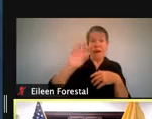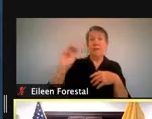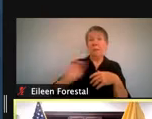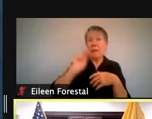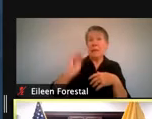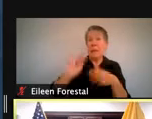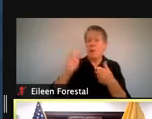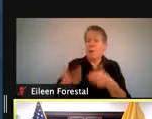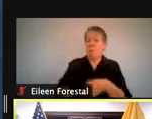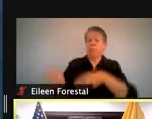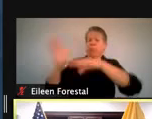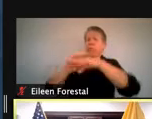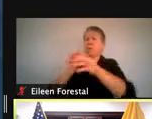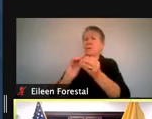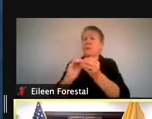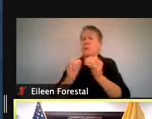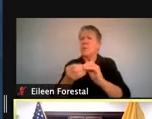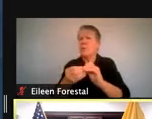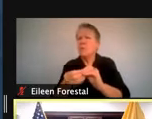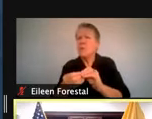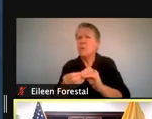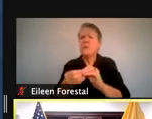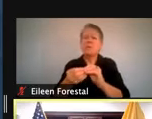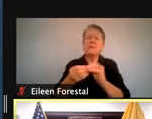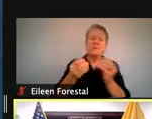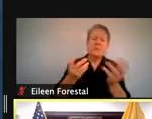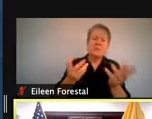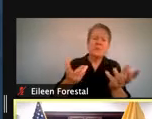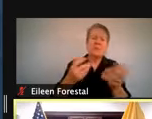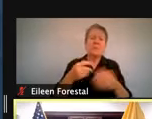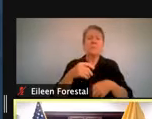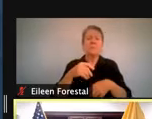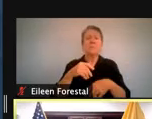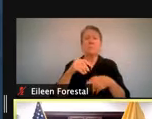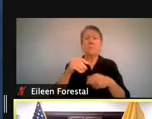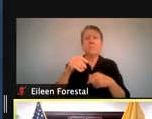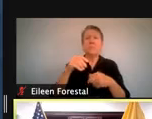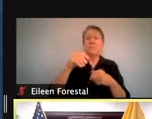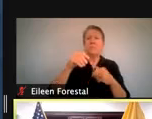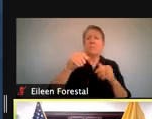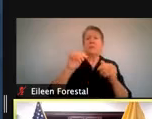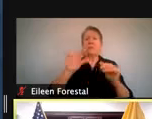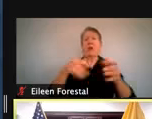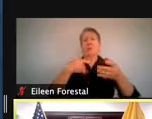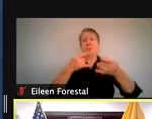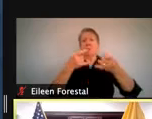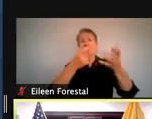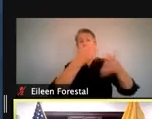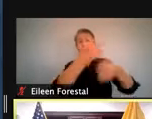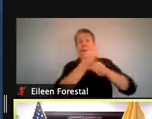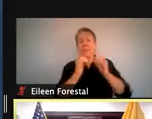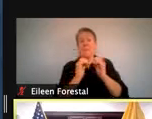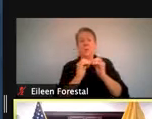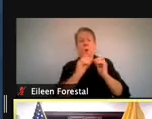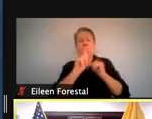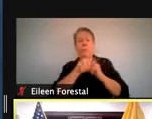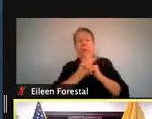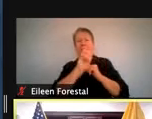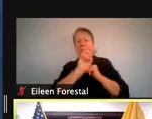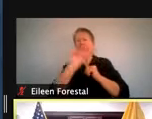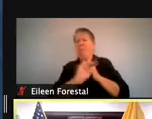another 1.6 million are on order with the expectation of being received within the next 30 days, so we